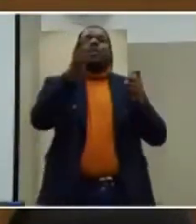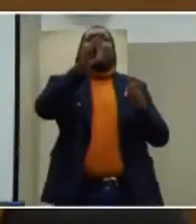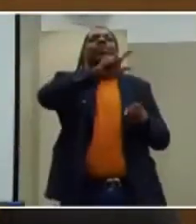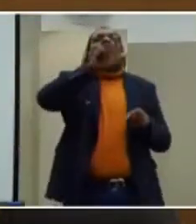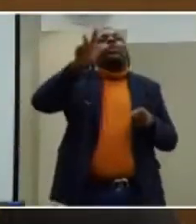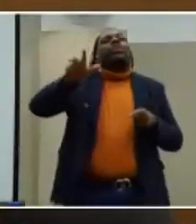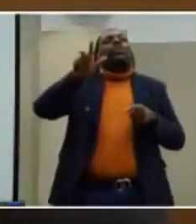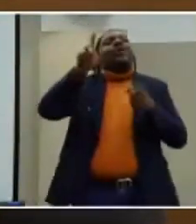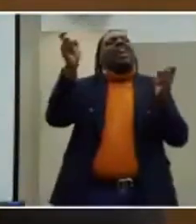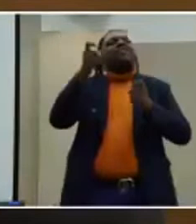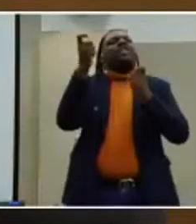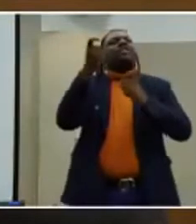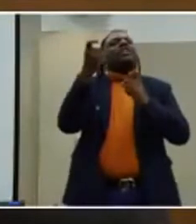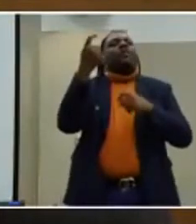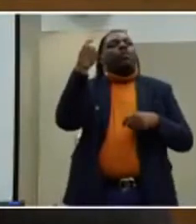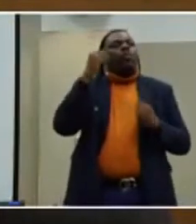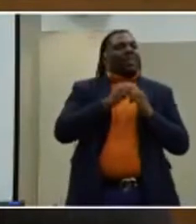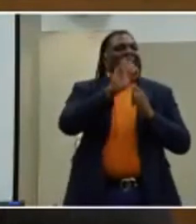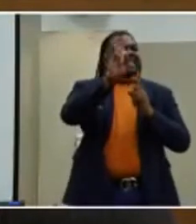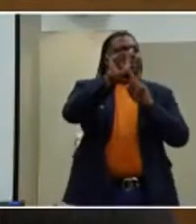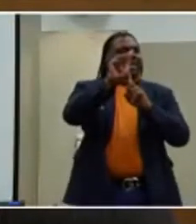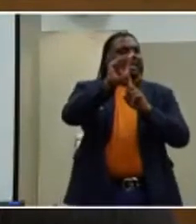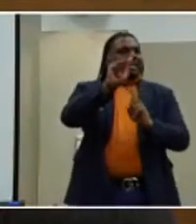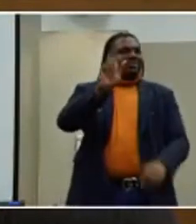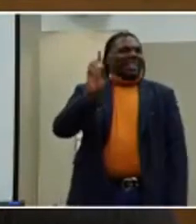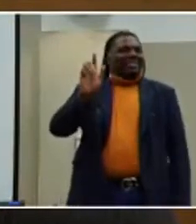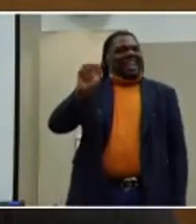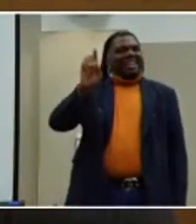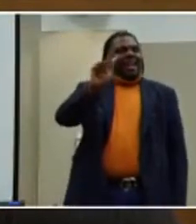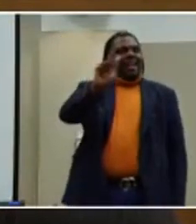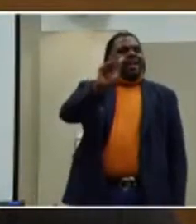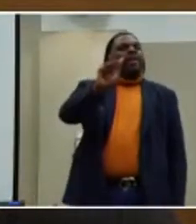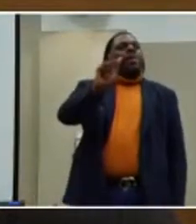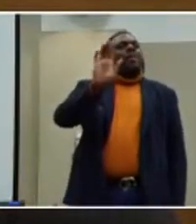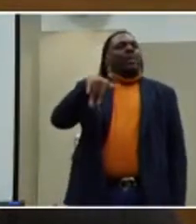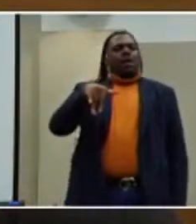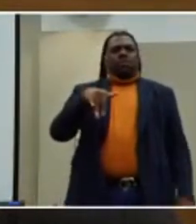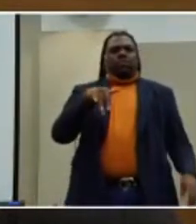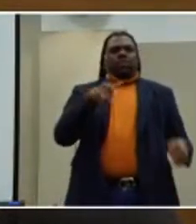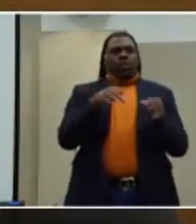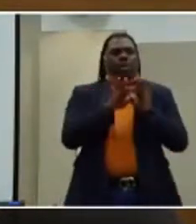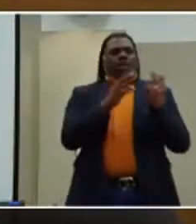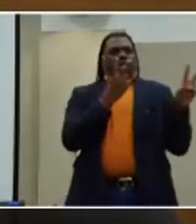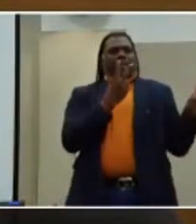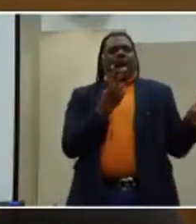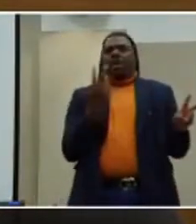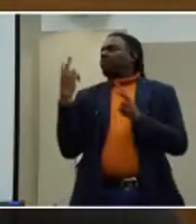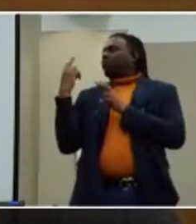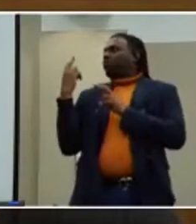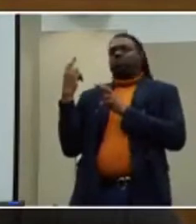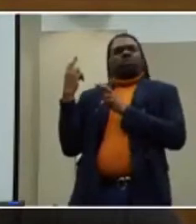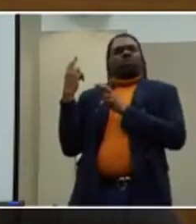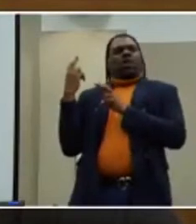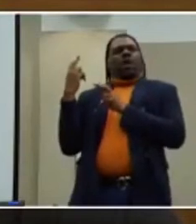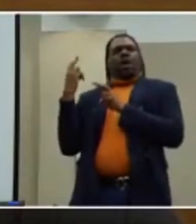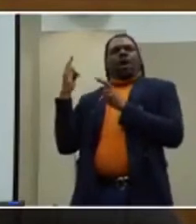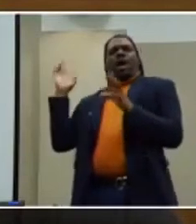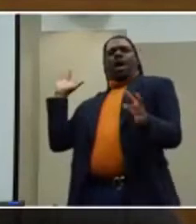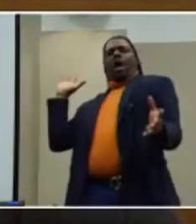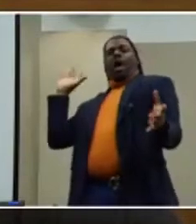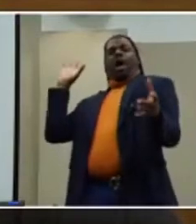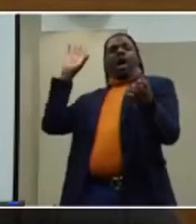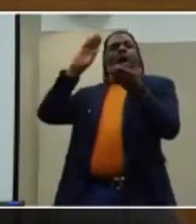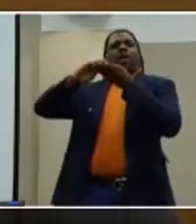33rd anniversary of the Americans with Disabilities Act. It's critical to look back on all that we've accomplished, but also to